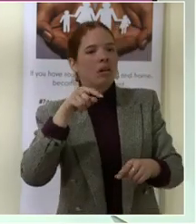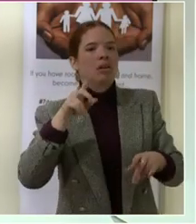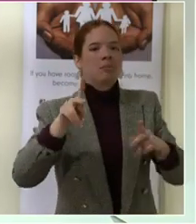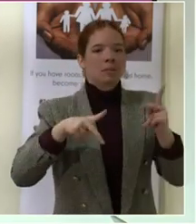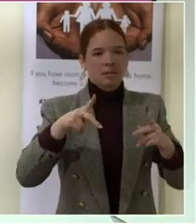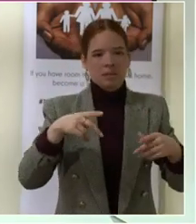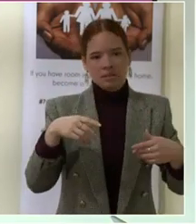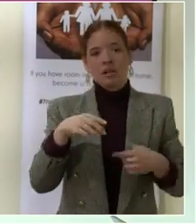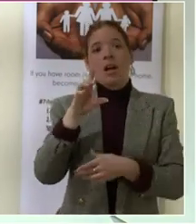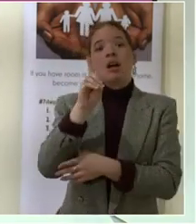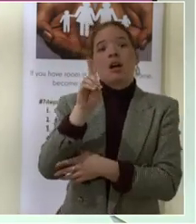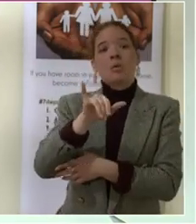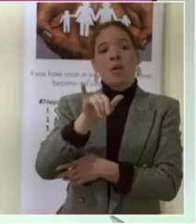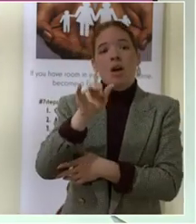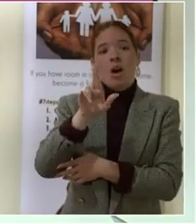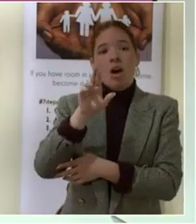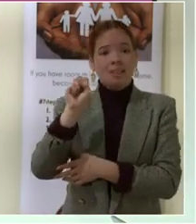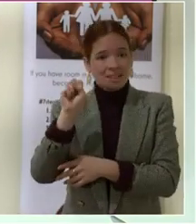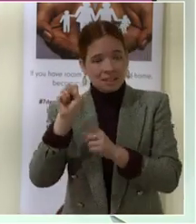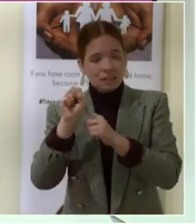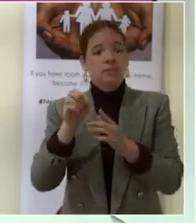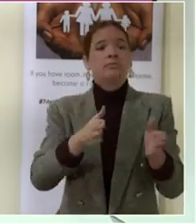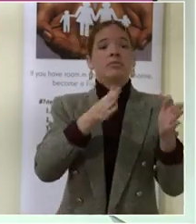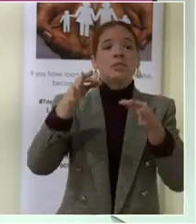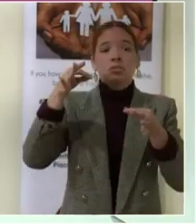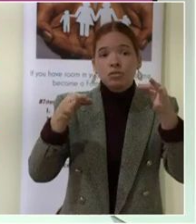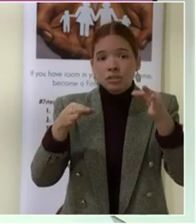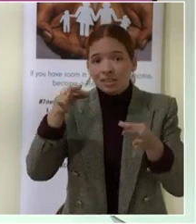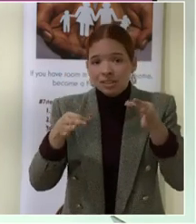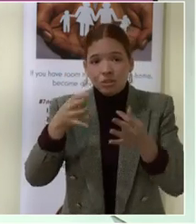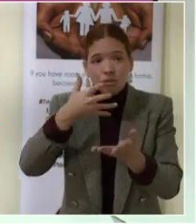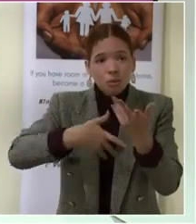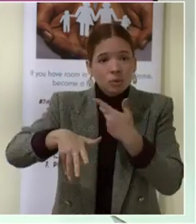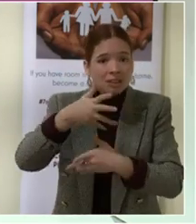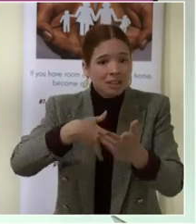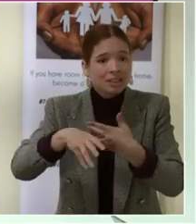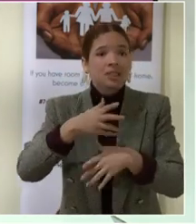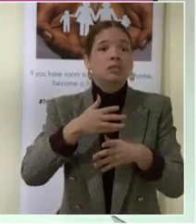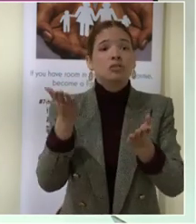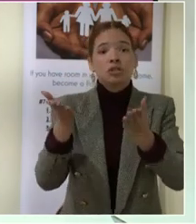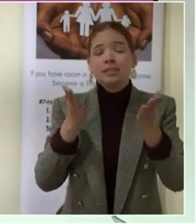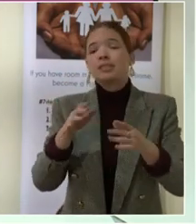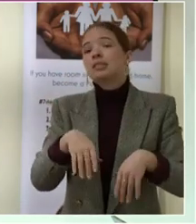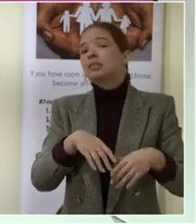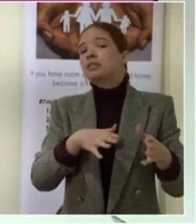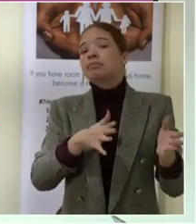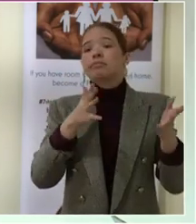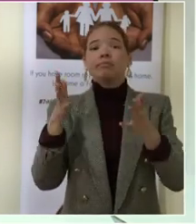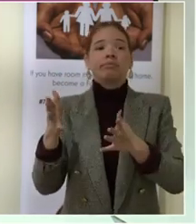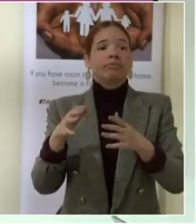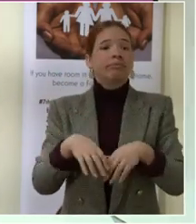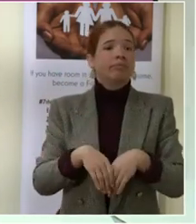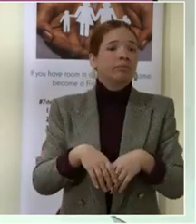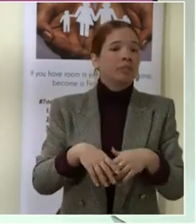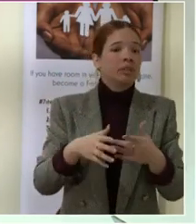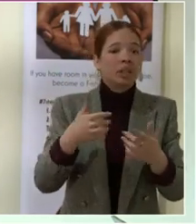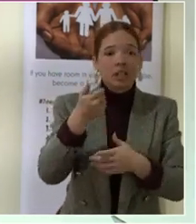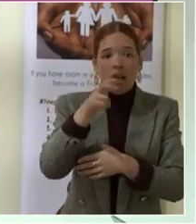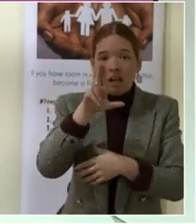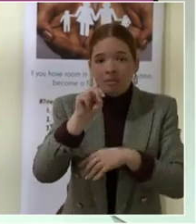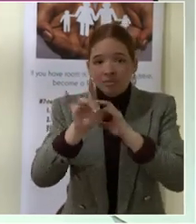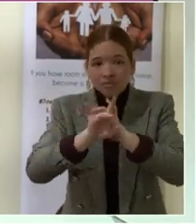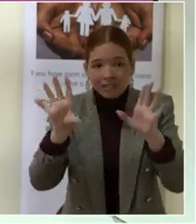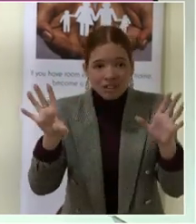and Court Social Services, and in my administration as the Gun Violence Prevention Director, and